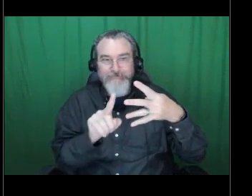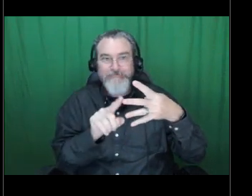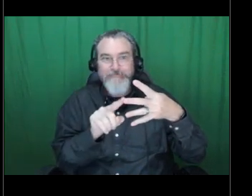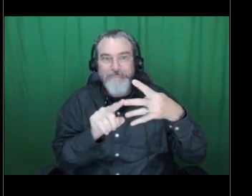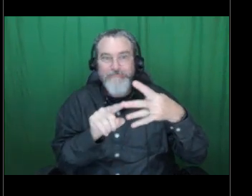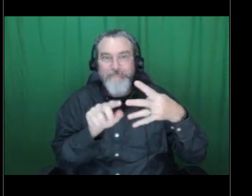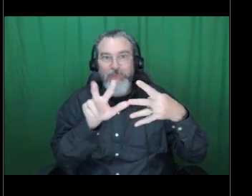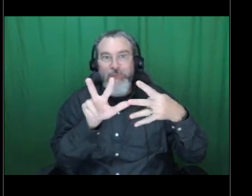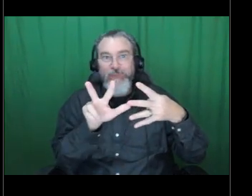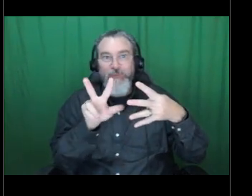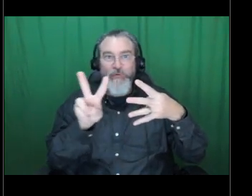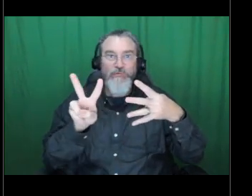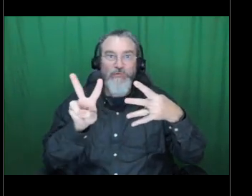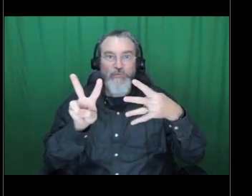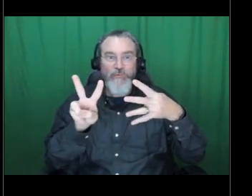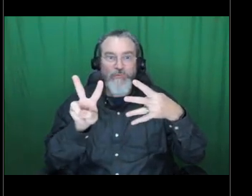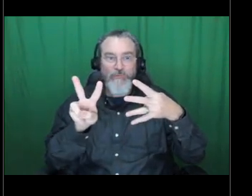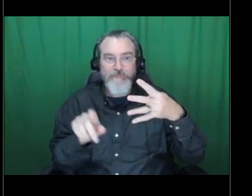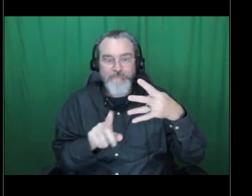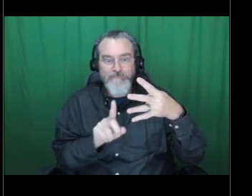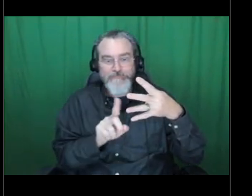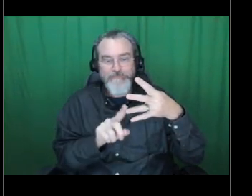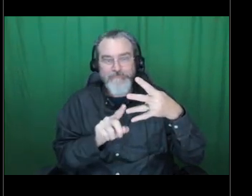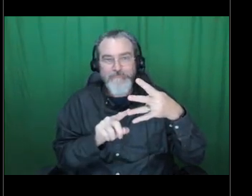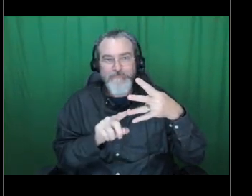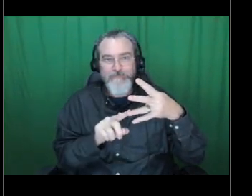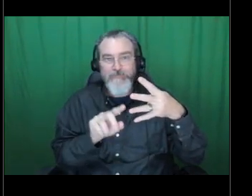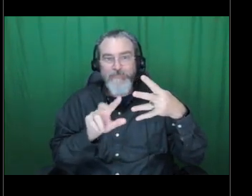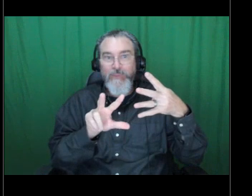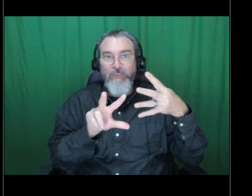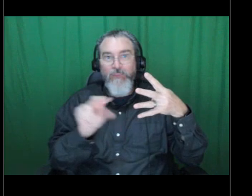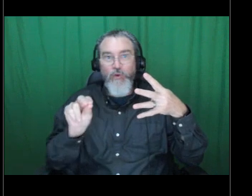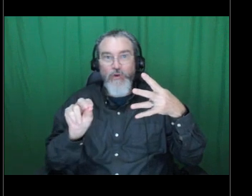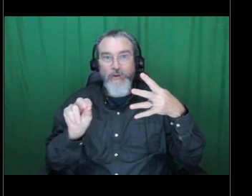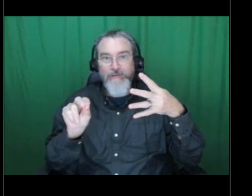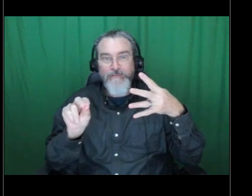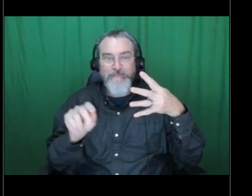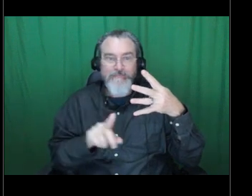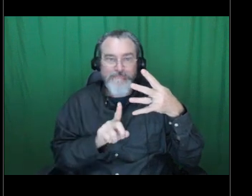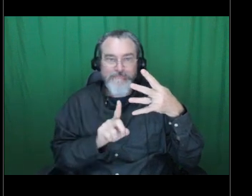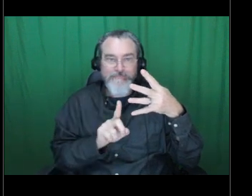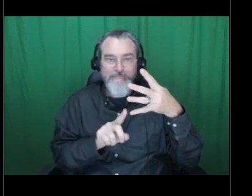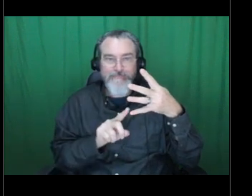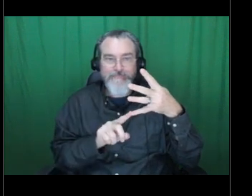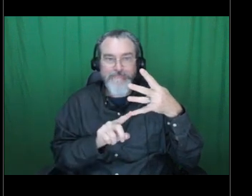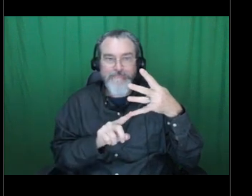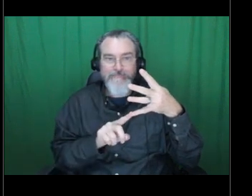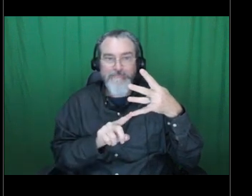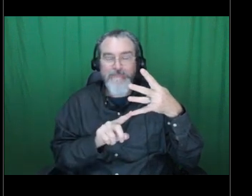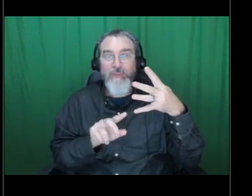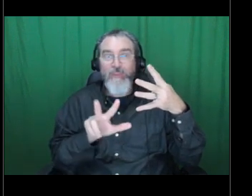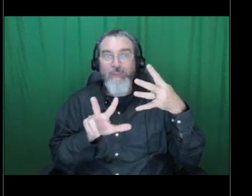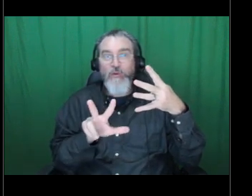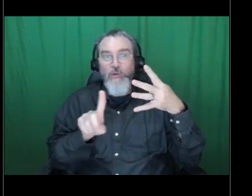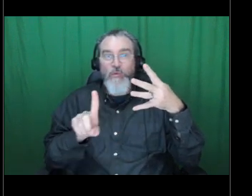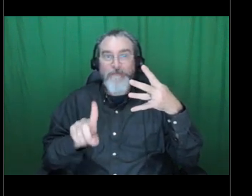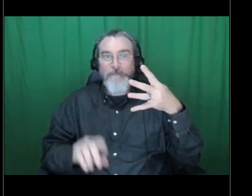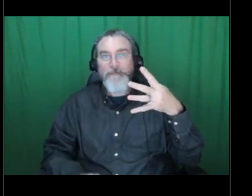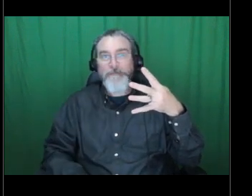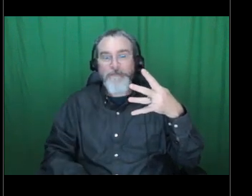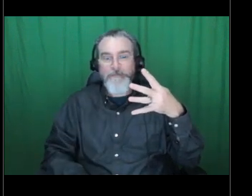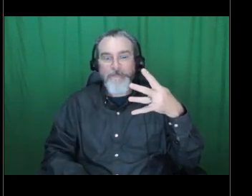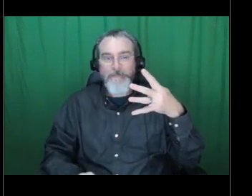Your second answer choice is 32. The third answer choice is 30. And the